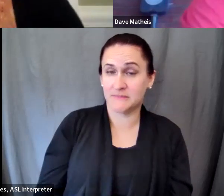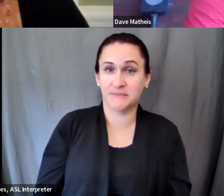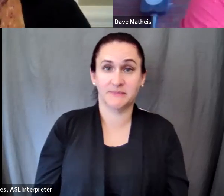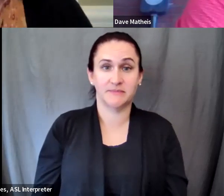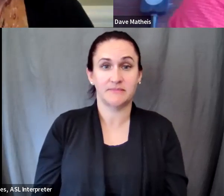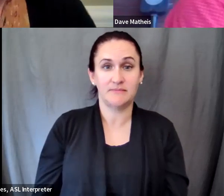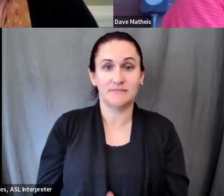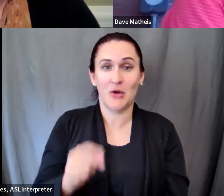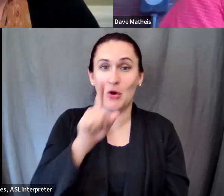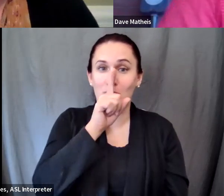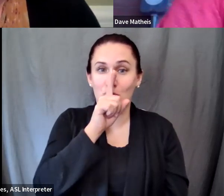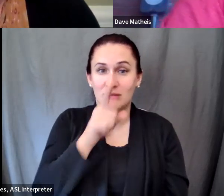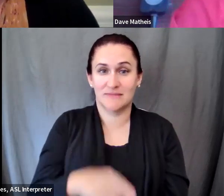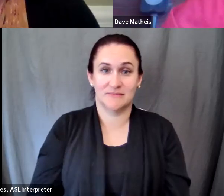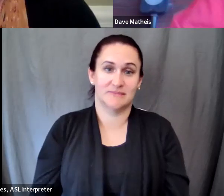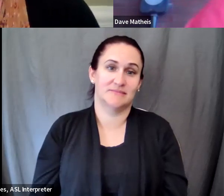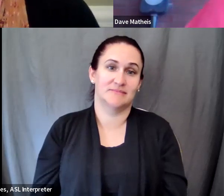You're on mute.